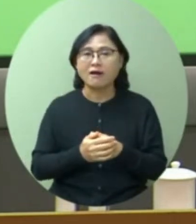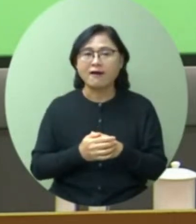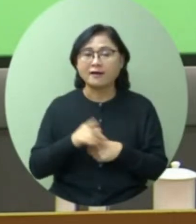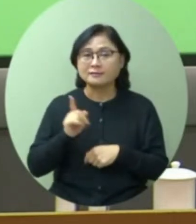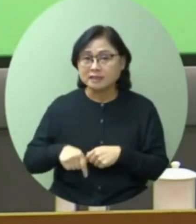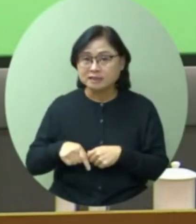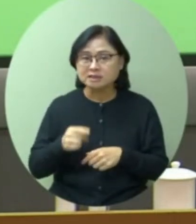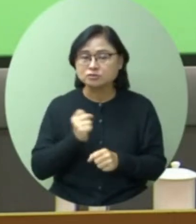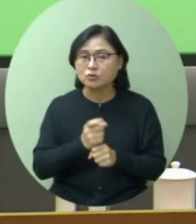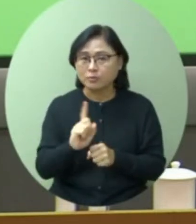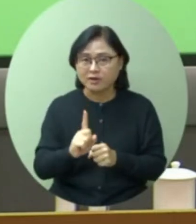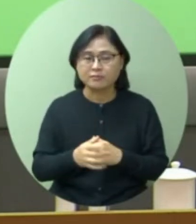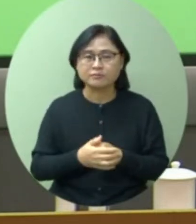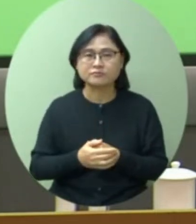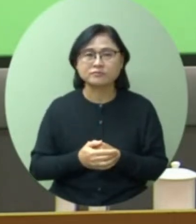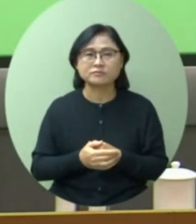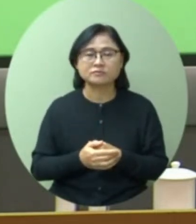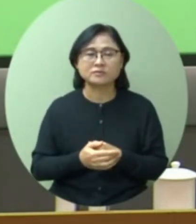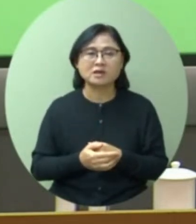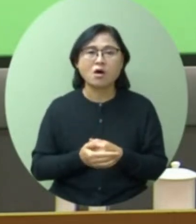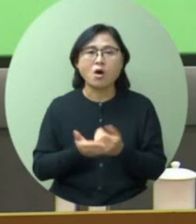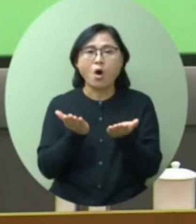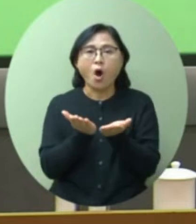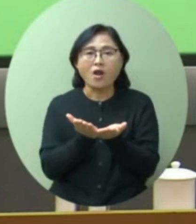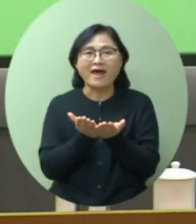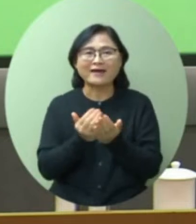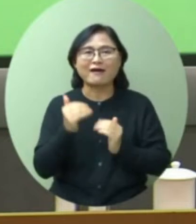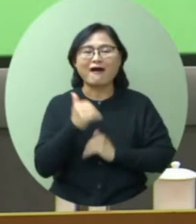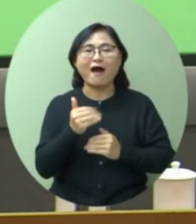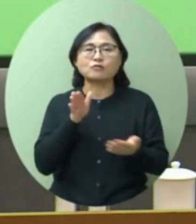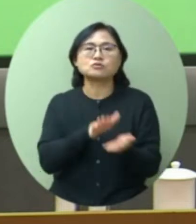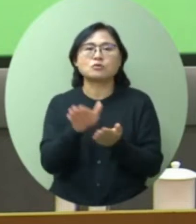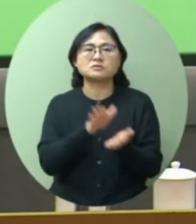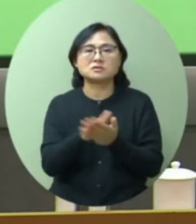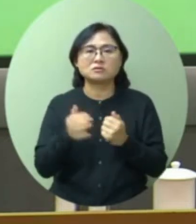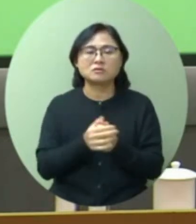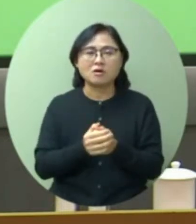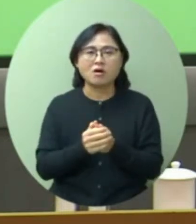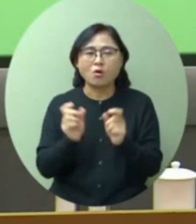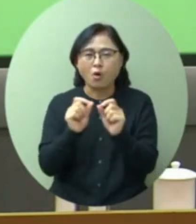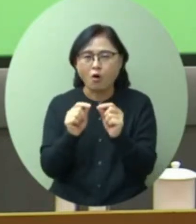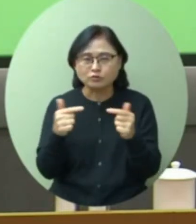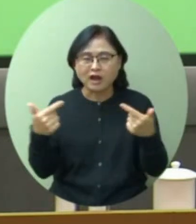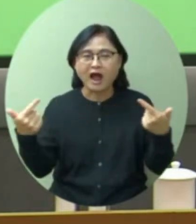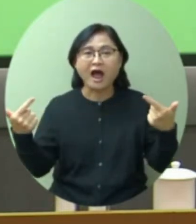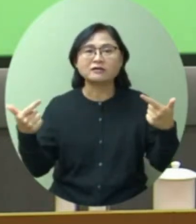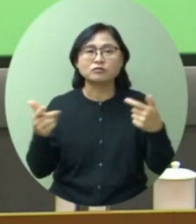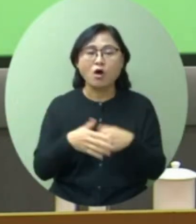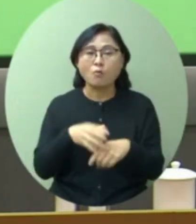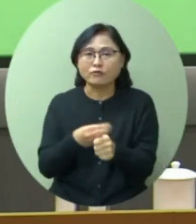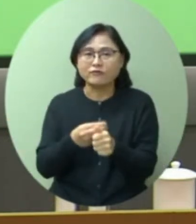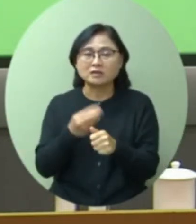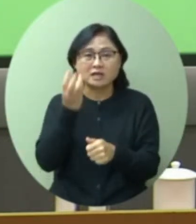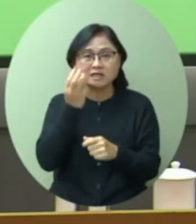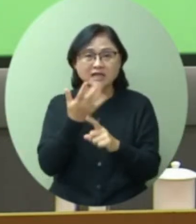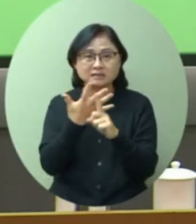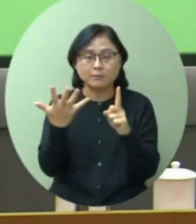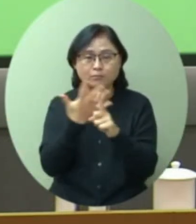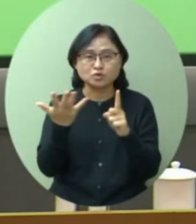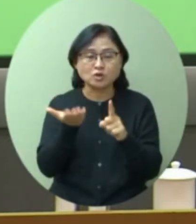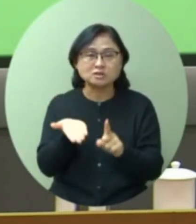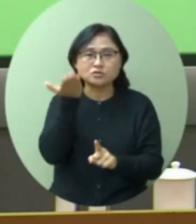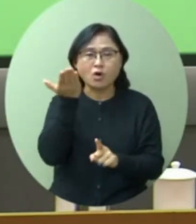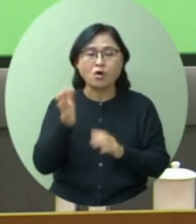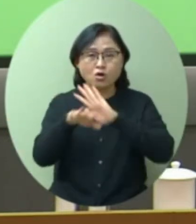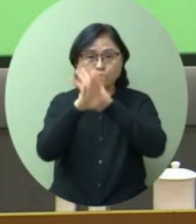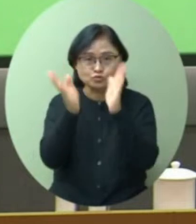This will be a wholesale reform. So right away, there will be no restriction on the education level of who can